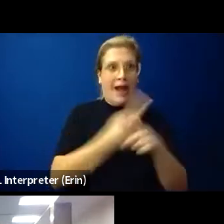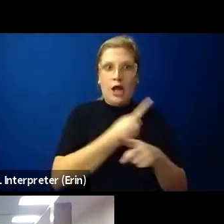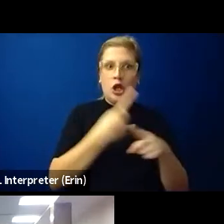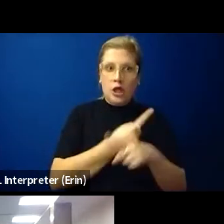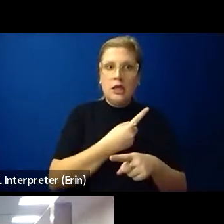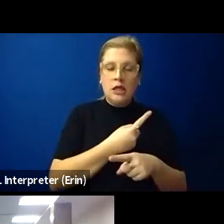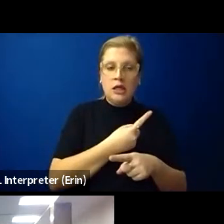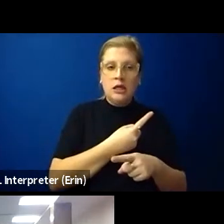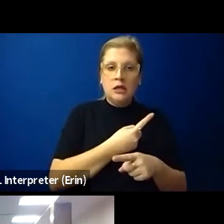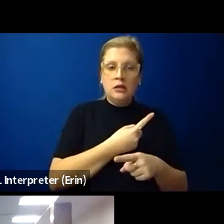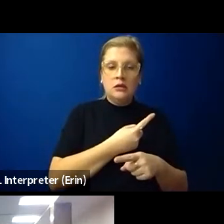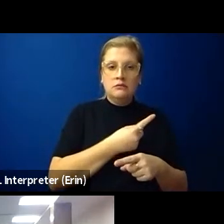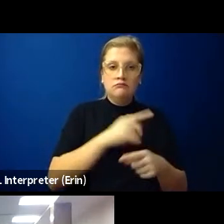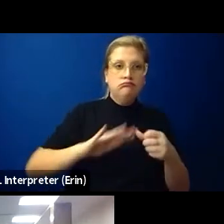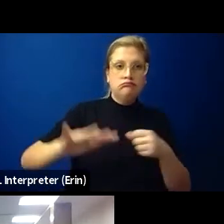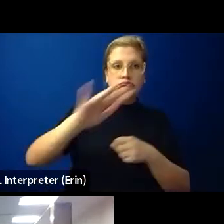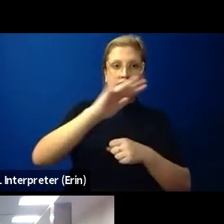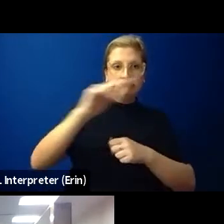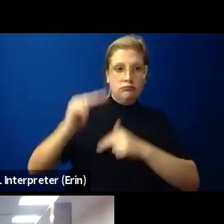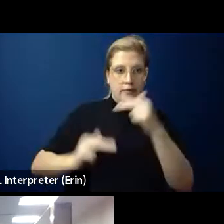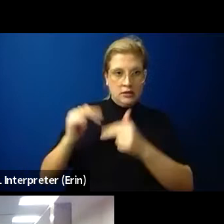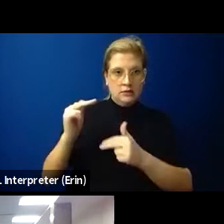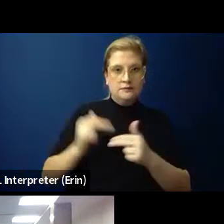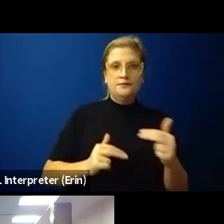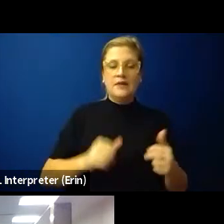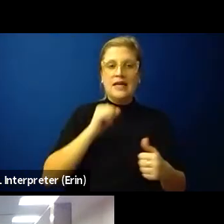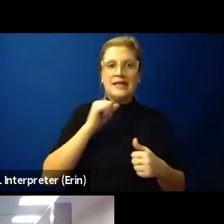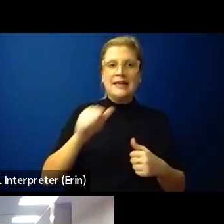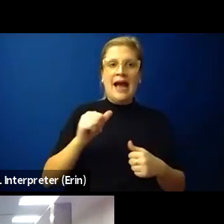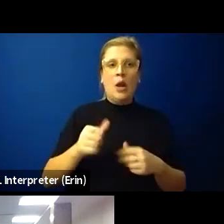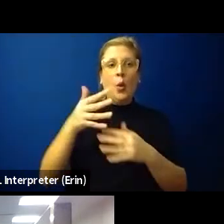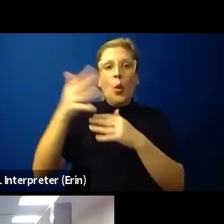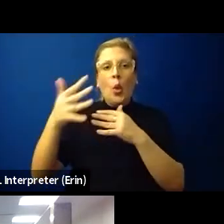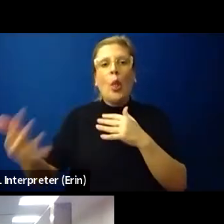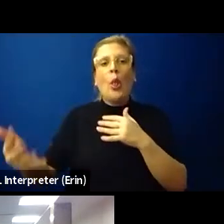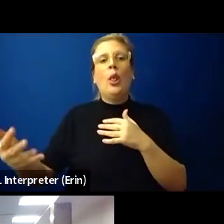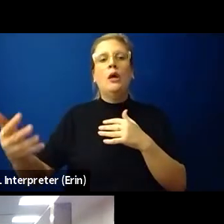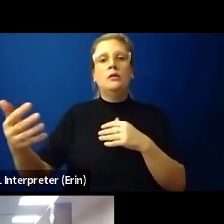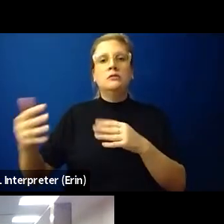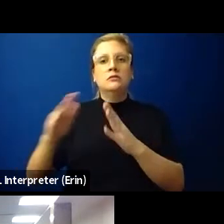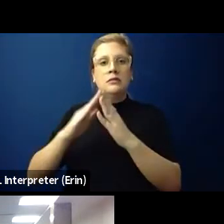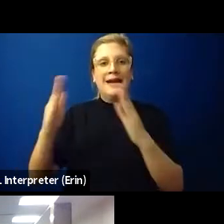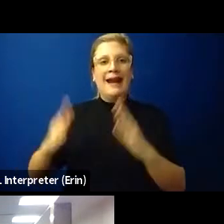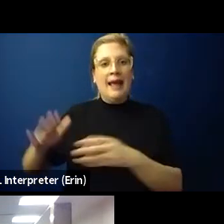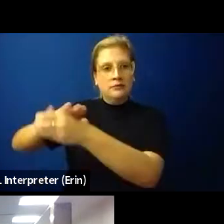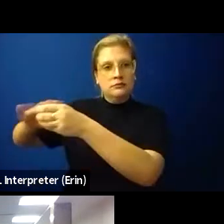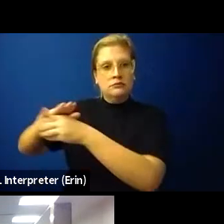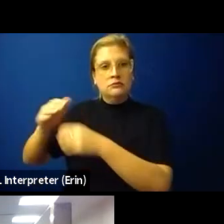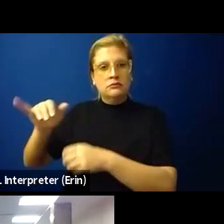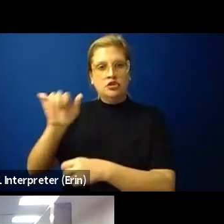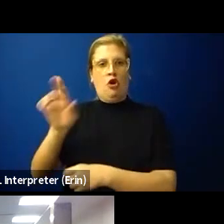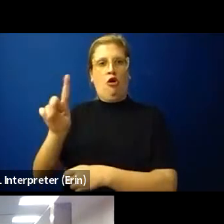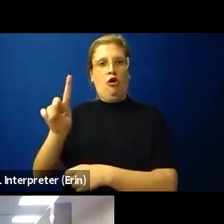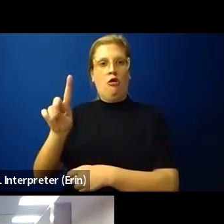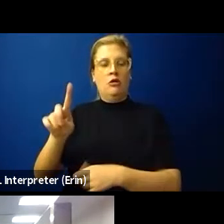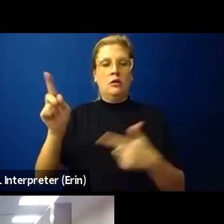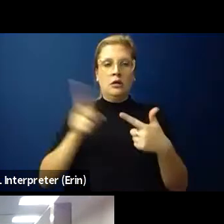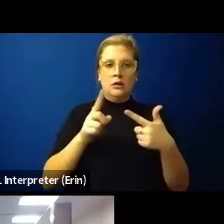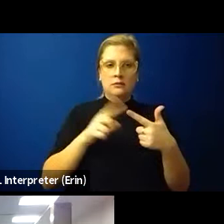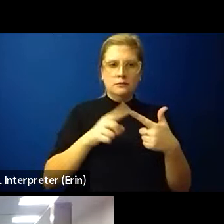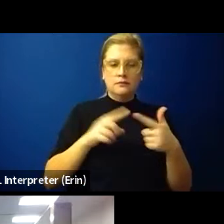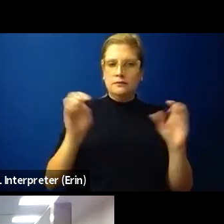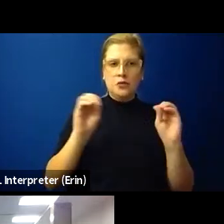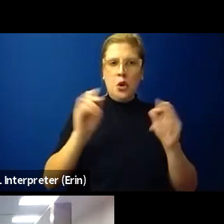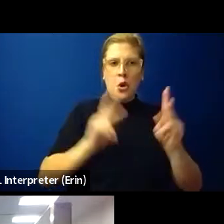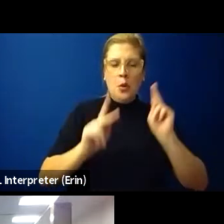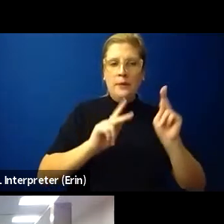basis around the building so that it's not blowing into neighbors' yards, making sure that they're not having people